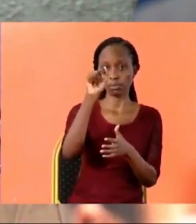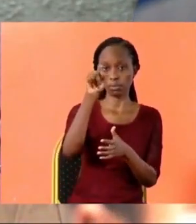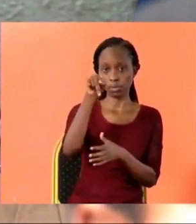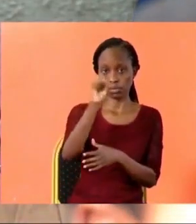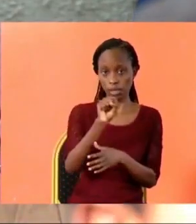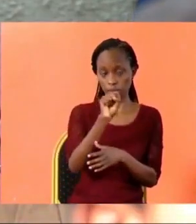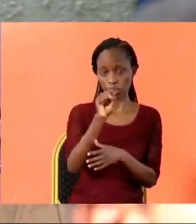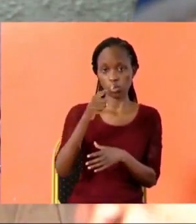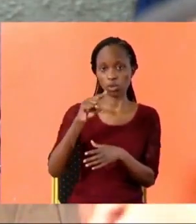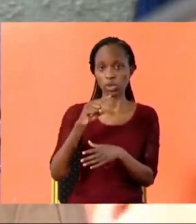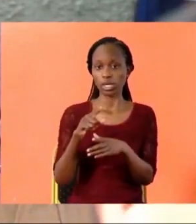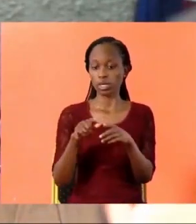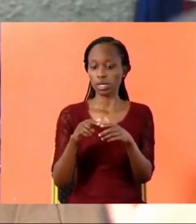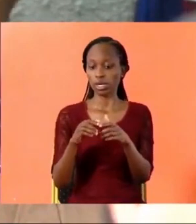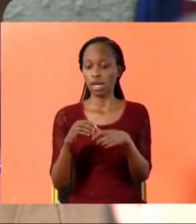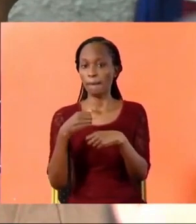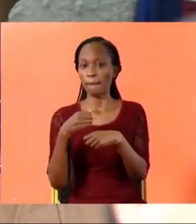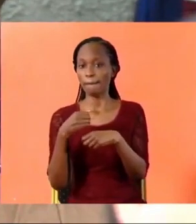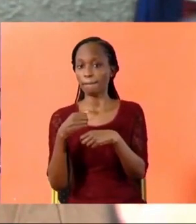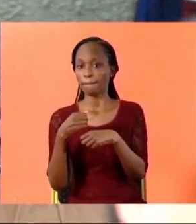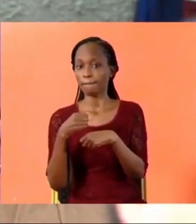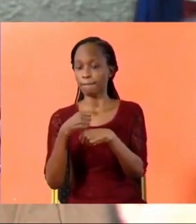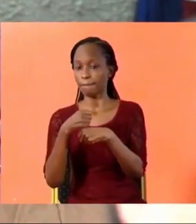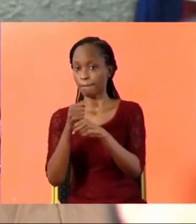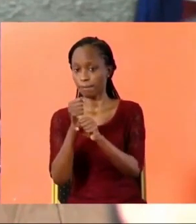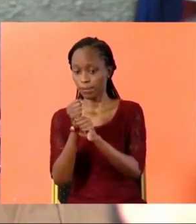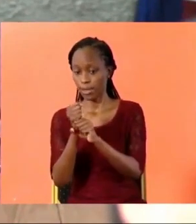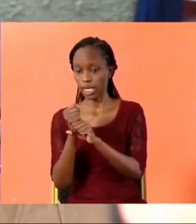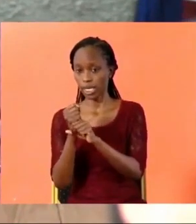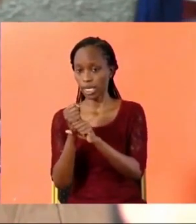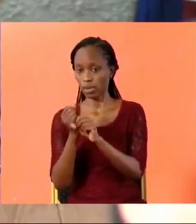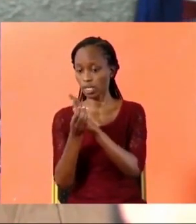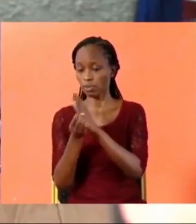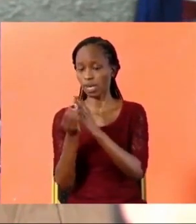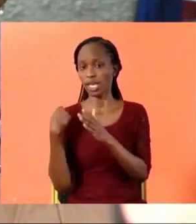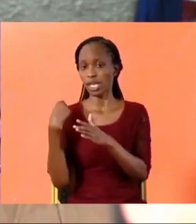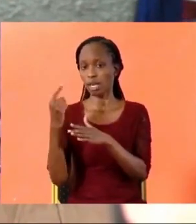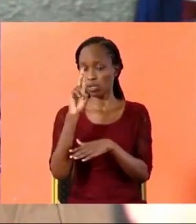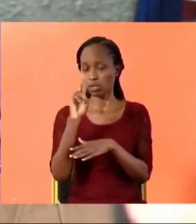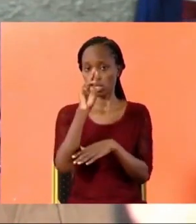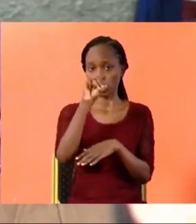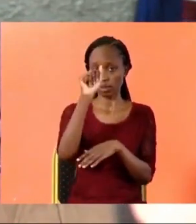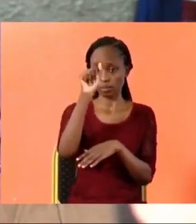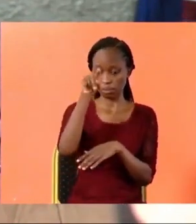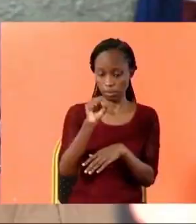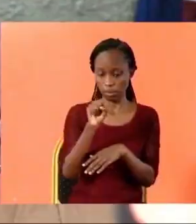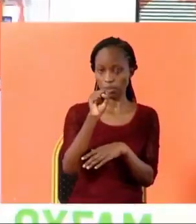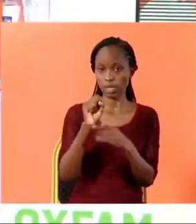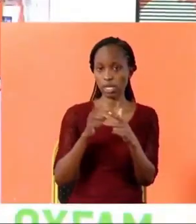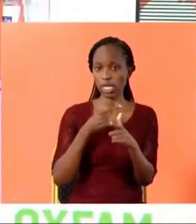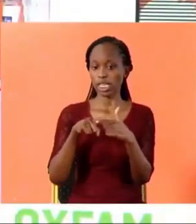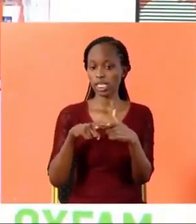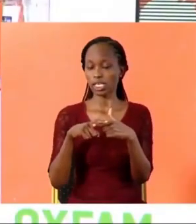We do a lot of, we break down the numbers in terms of maps, and it's more of a visual approach, and from